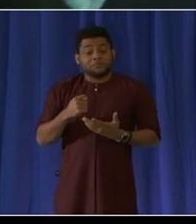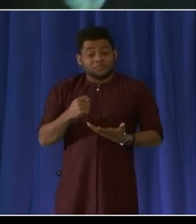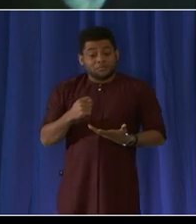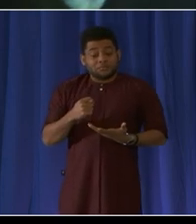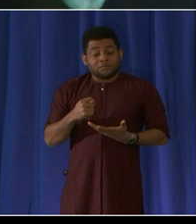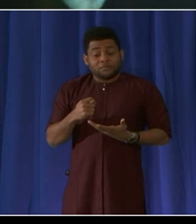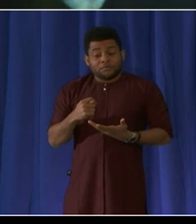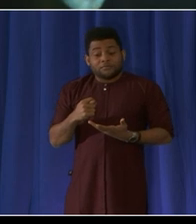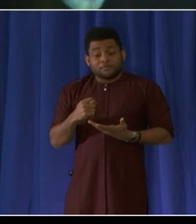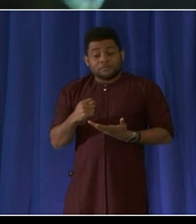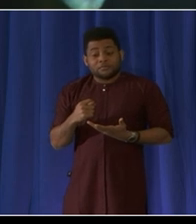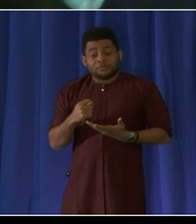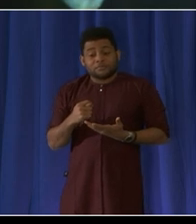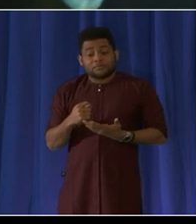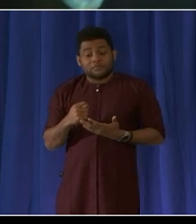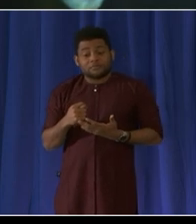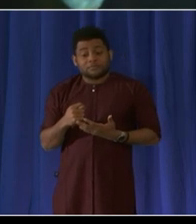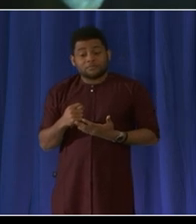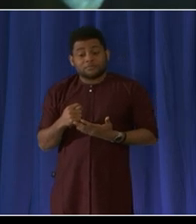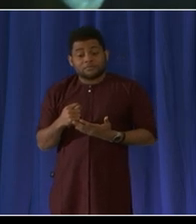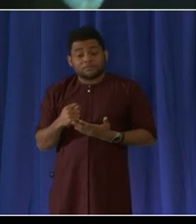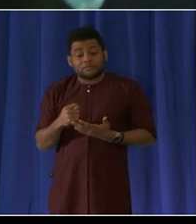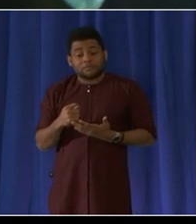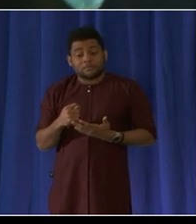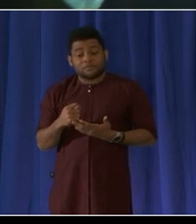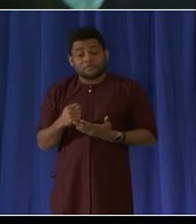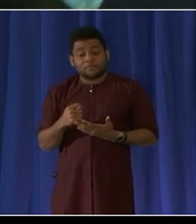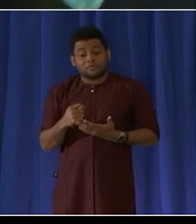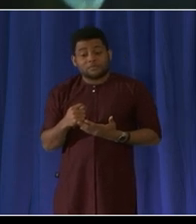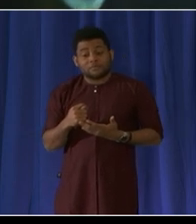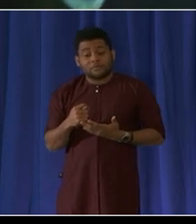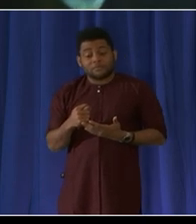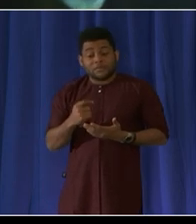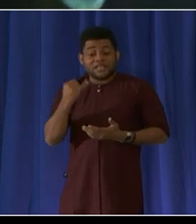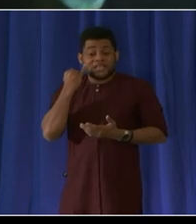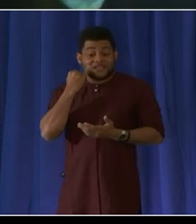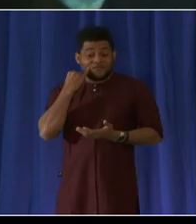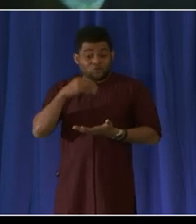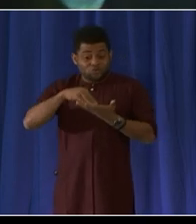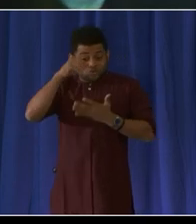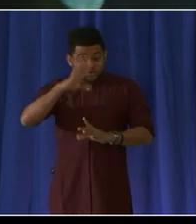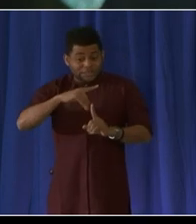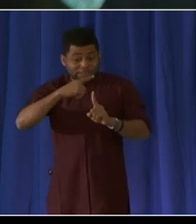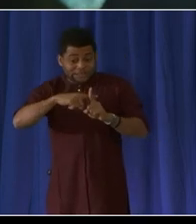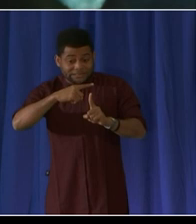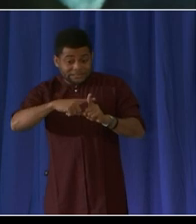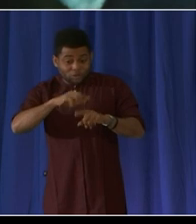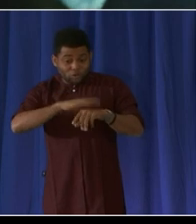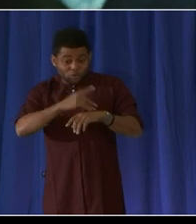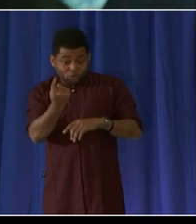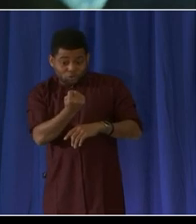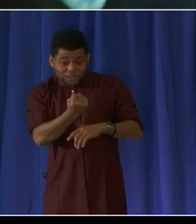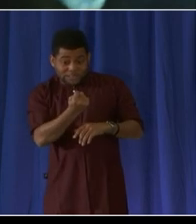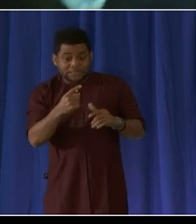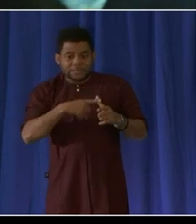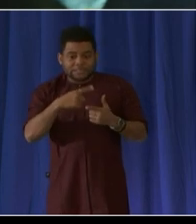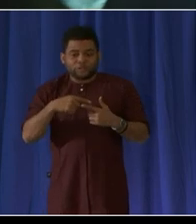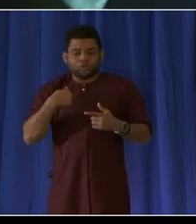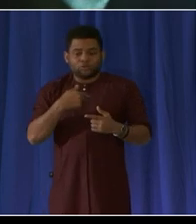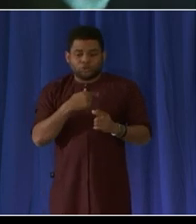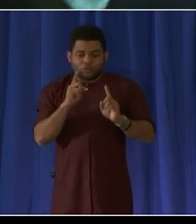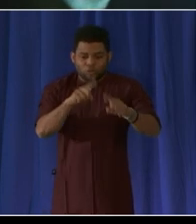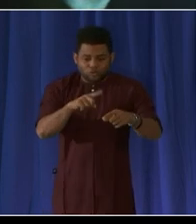if we had a student who tested positive on Tuesday, so we tested on Tuesday, and we could have from